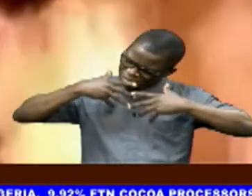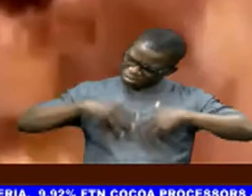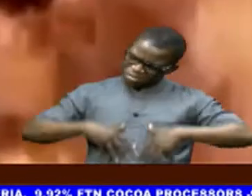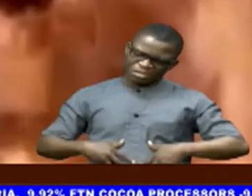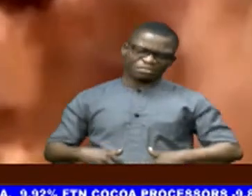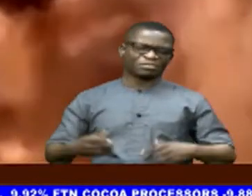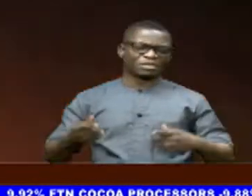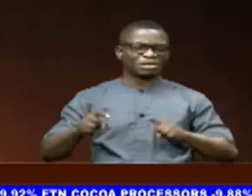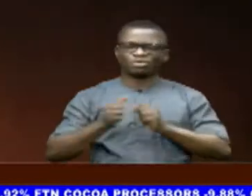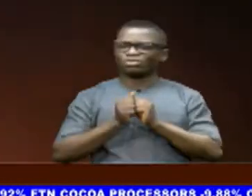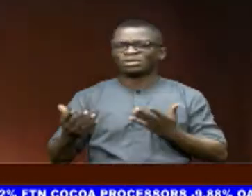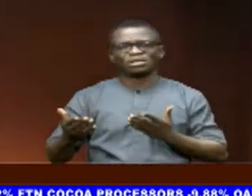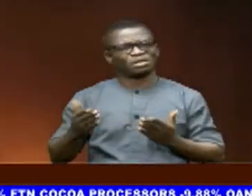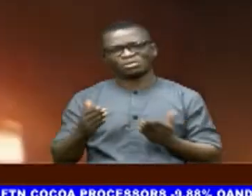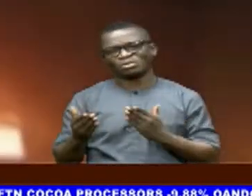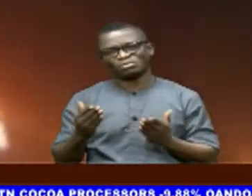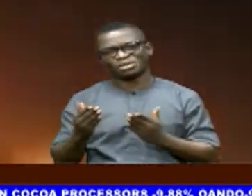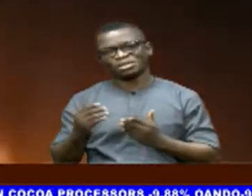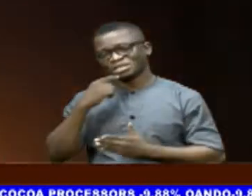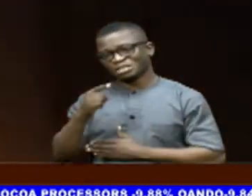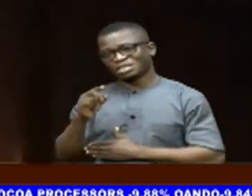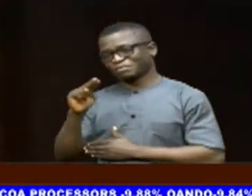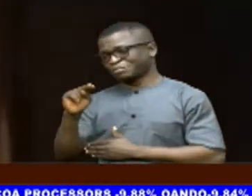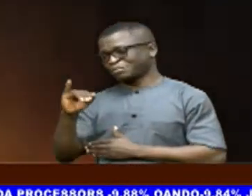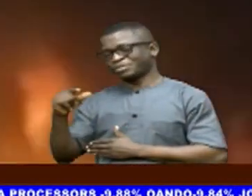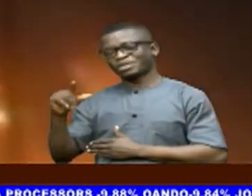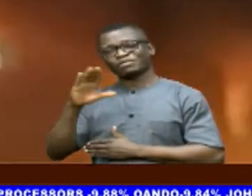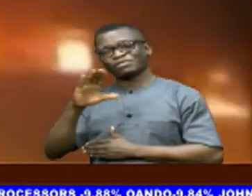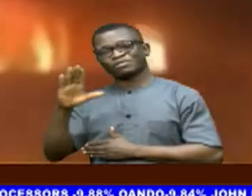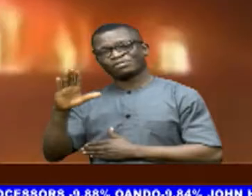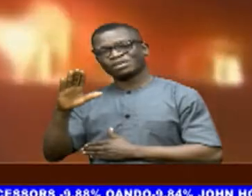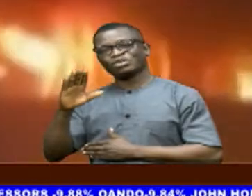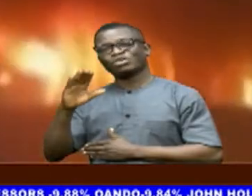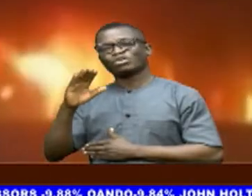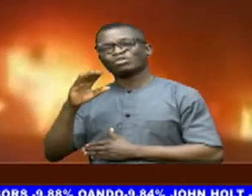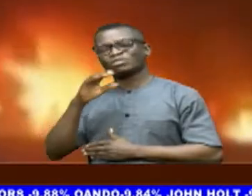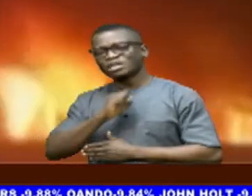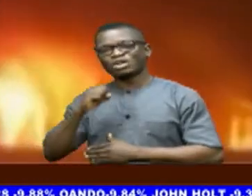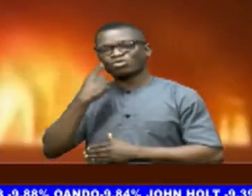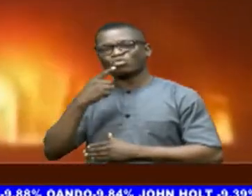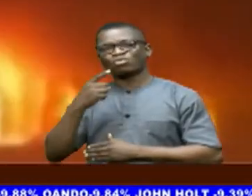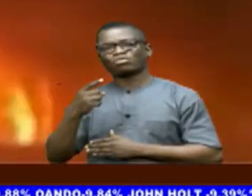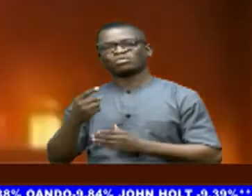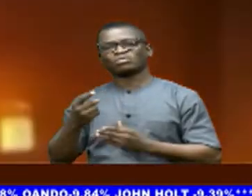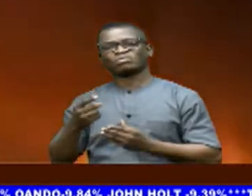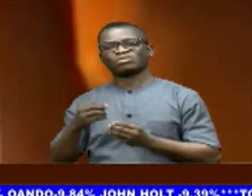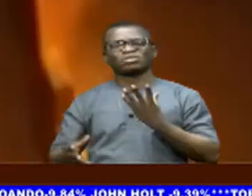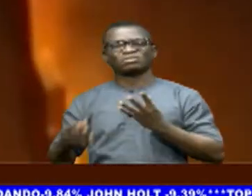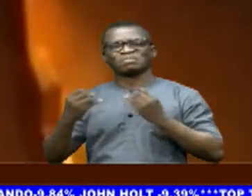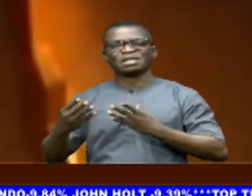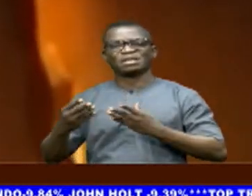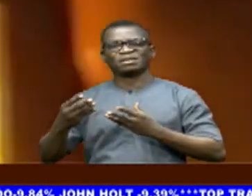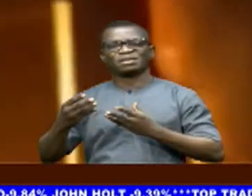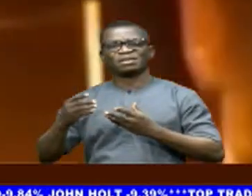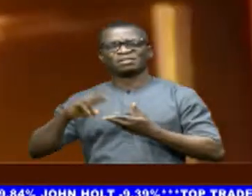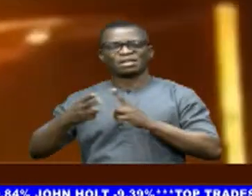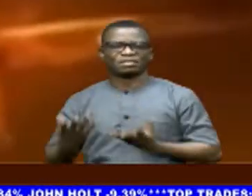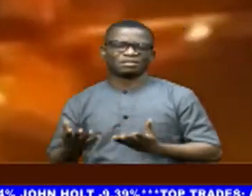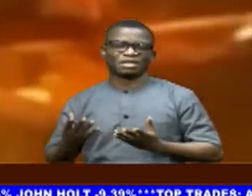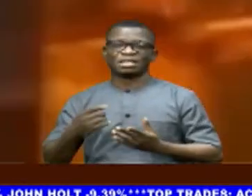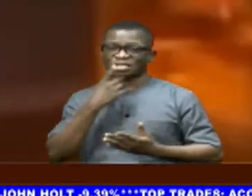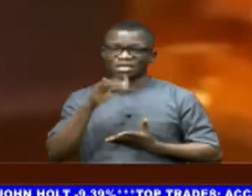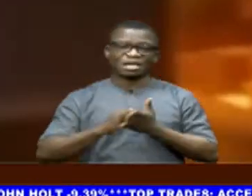without compare, said Najiba Yohana, 55, who lost multiple relatives. Authorities have blamed indoor